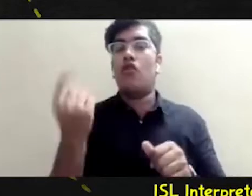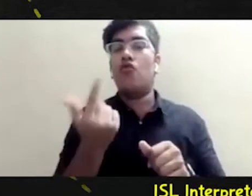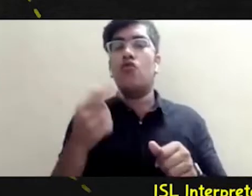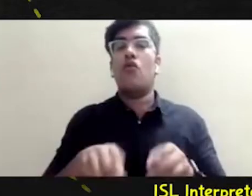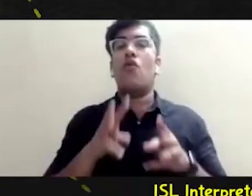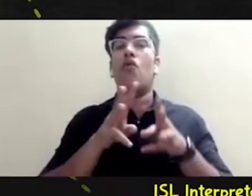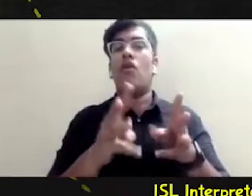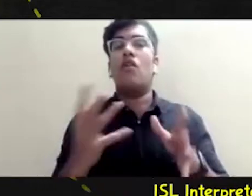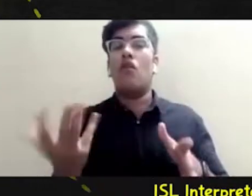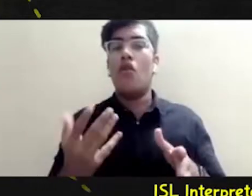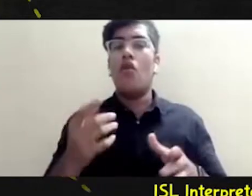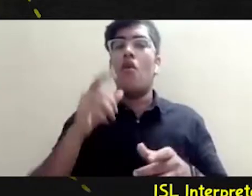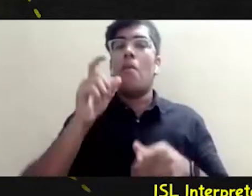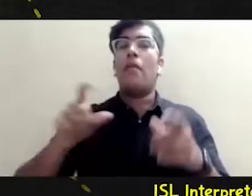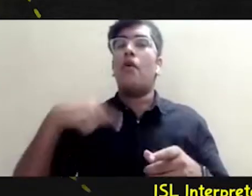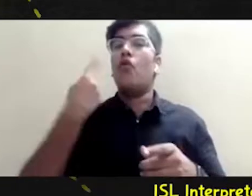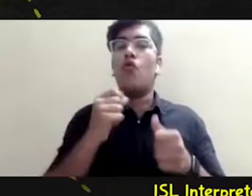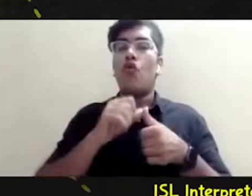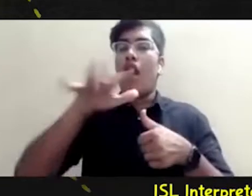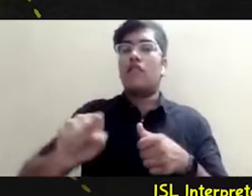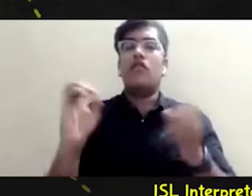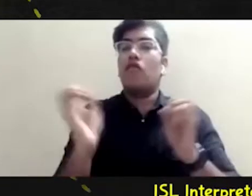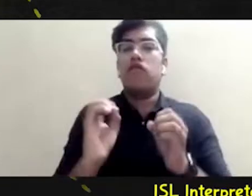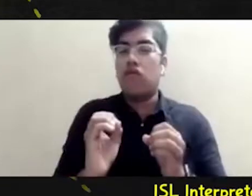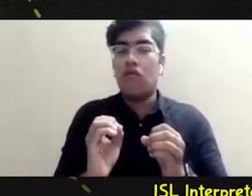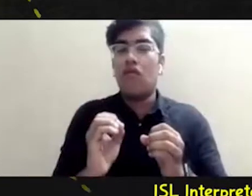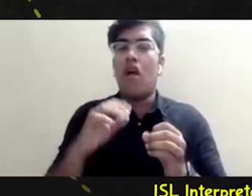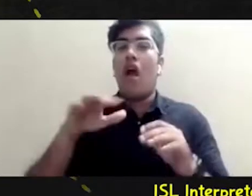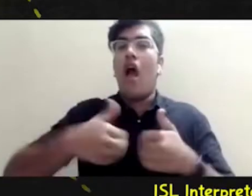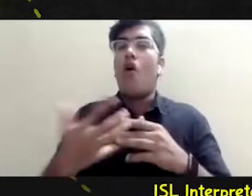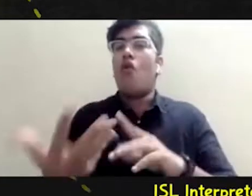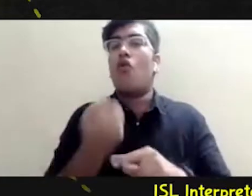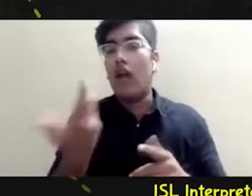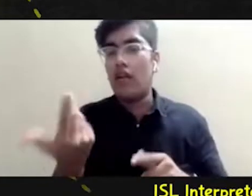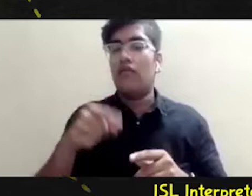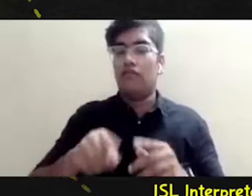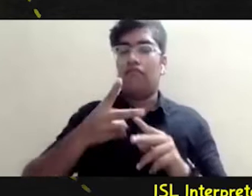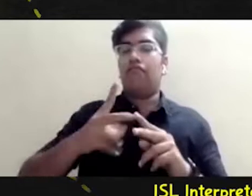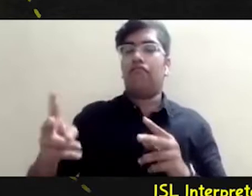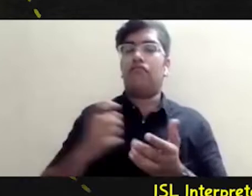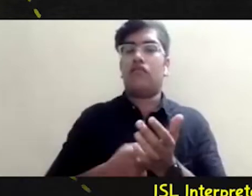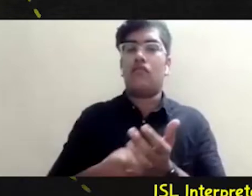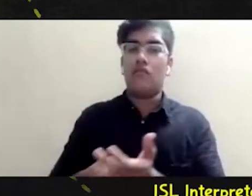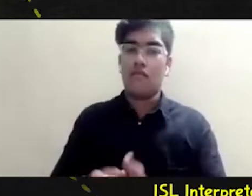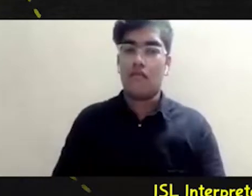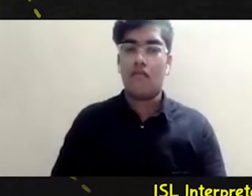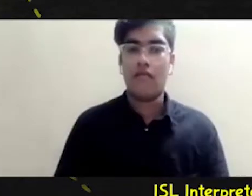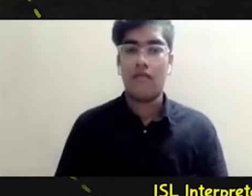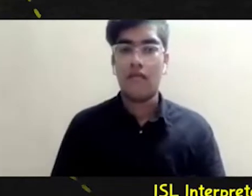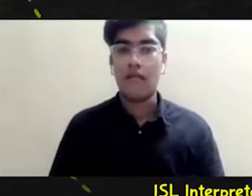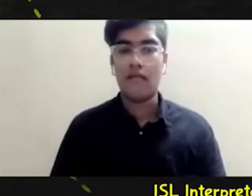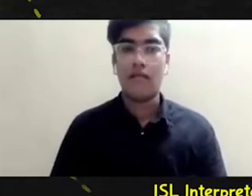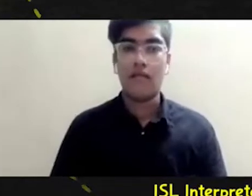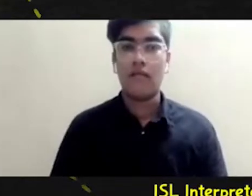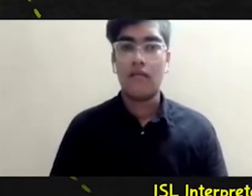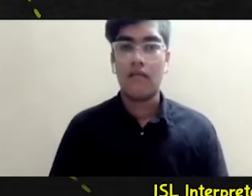that enable those without access to information, which is a very closely guarded secret, particularly in politics,